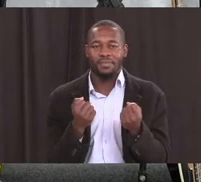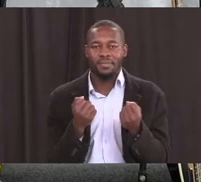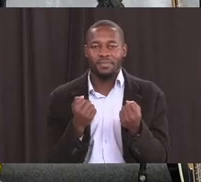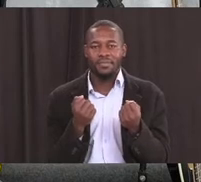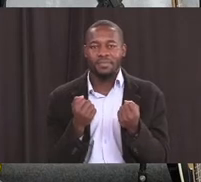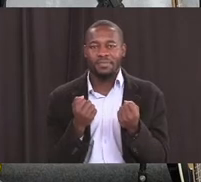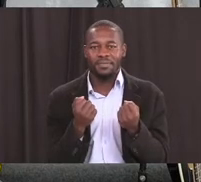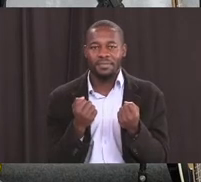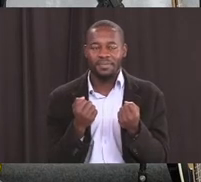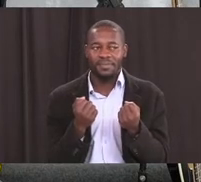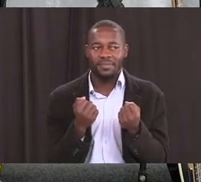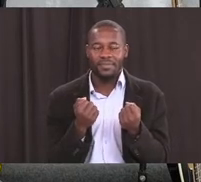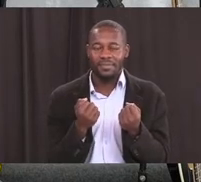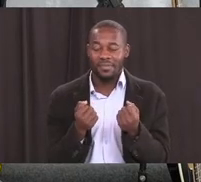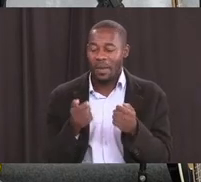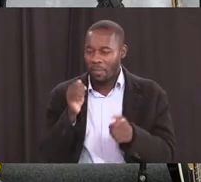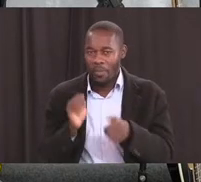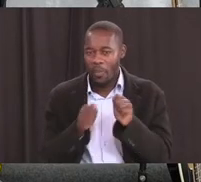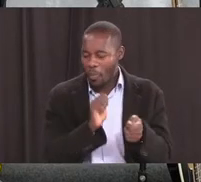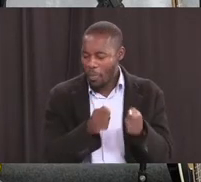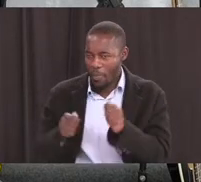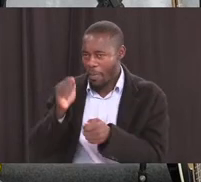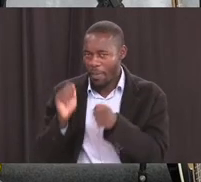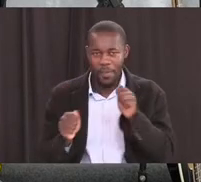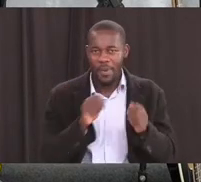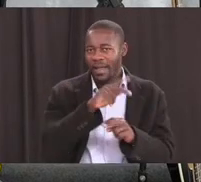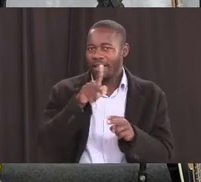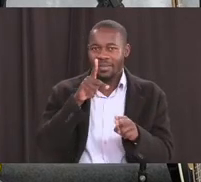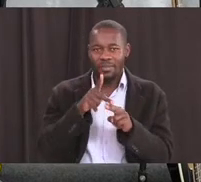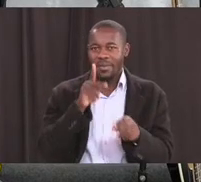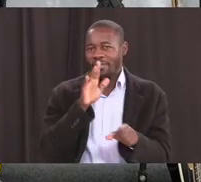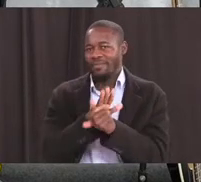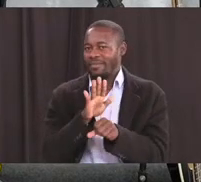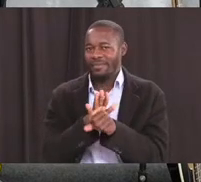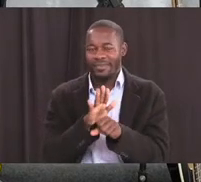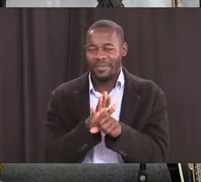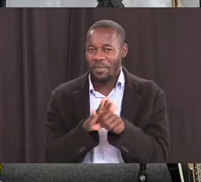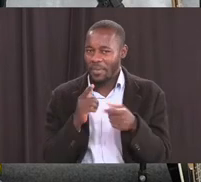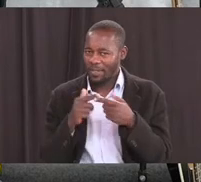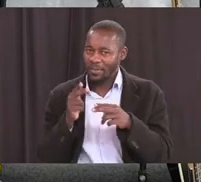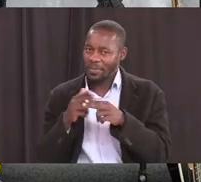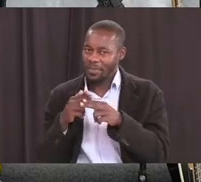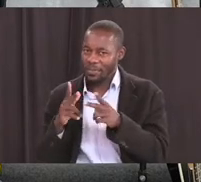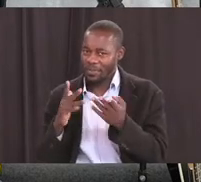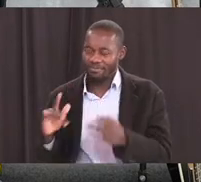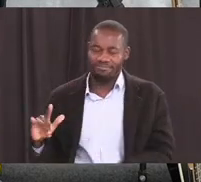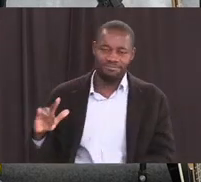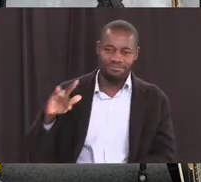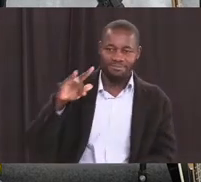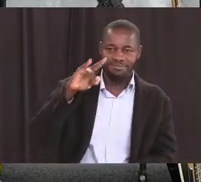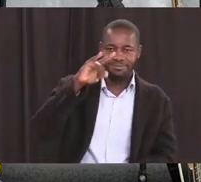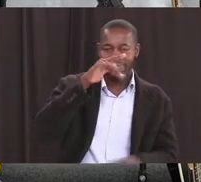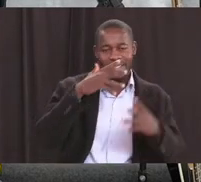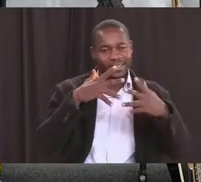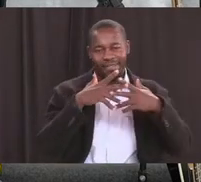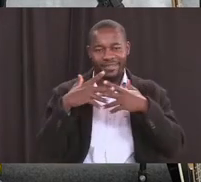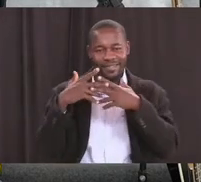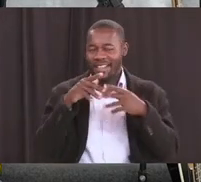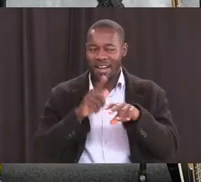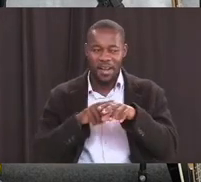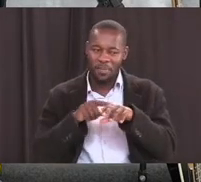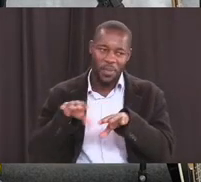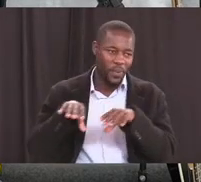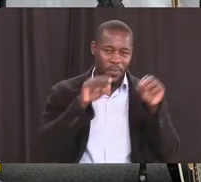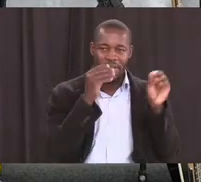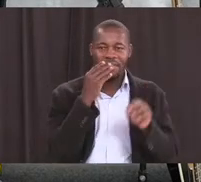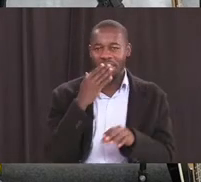he was drumming and really serving throughout the time. And so we're really going to miss Kyle and all that he's